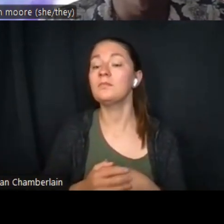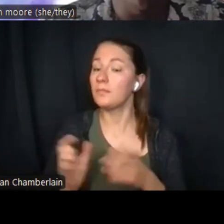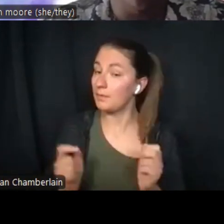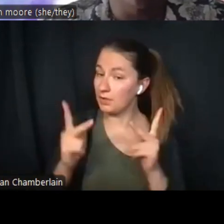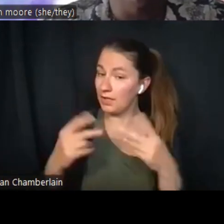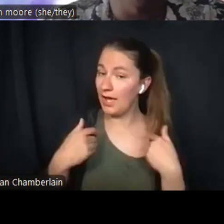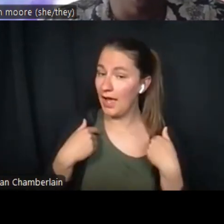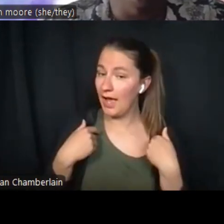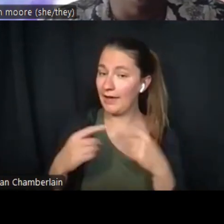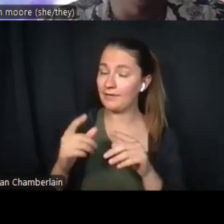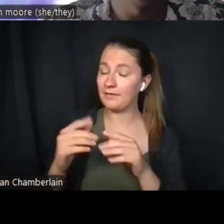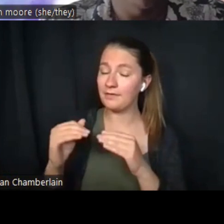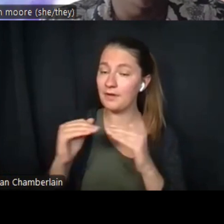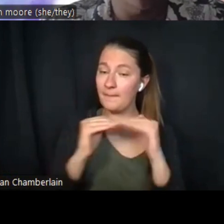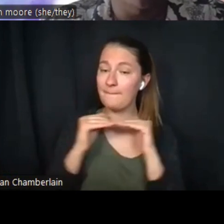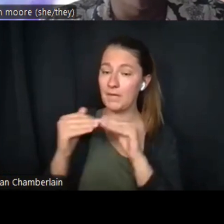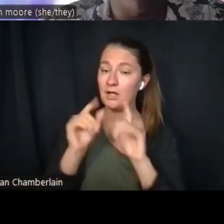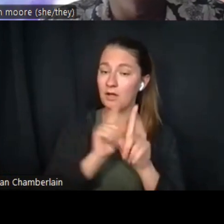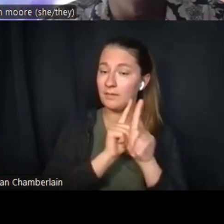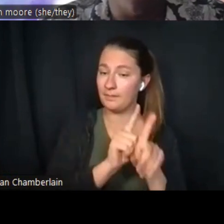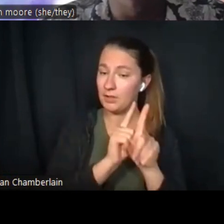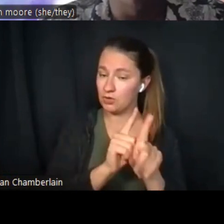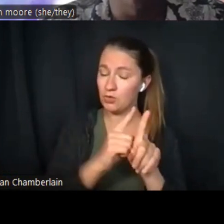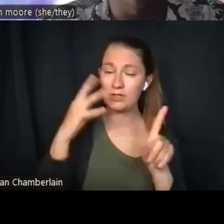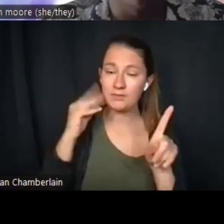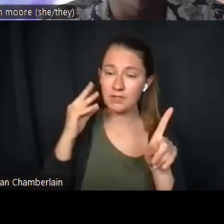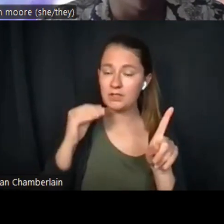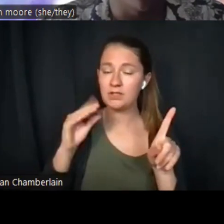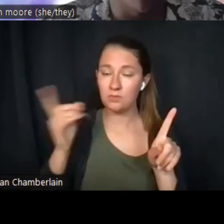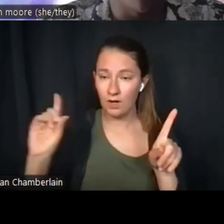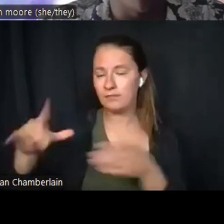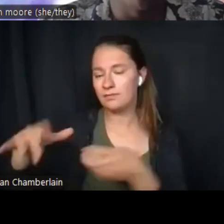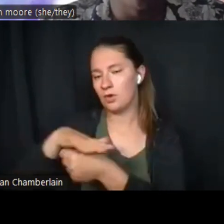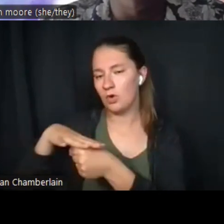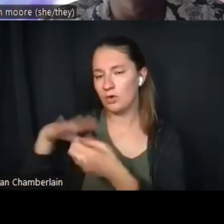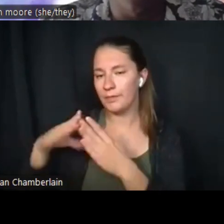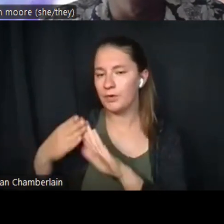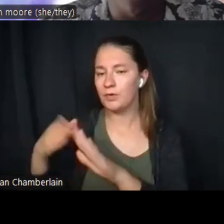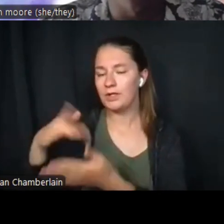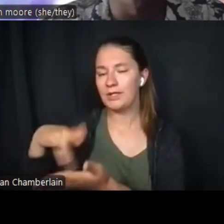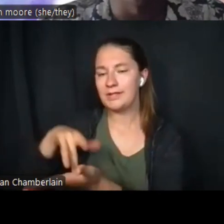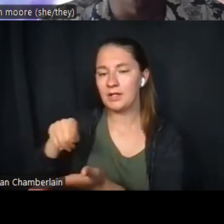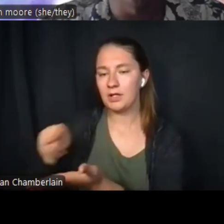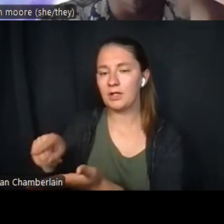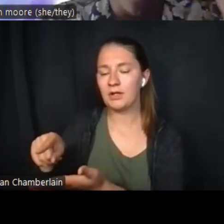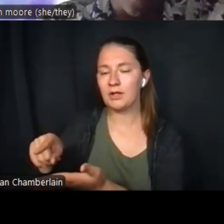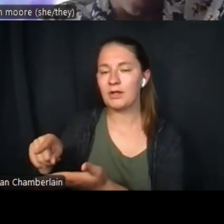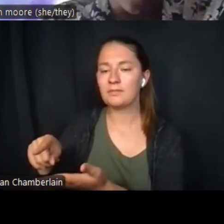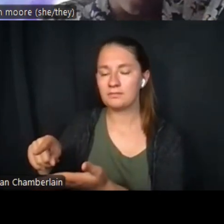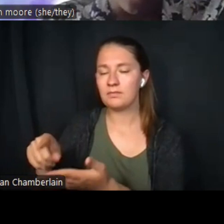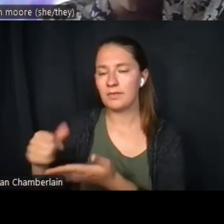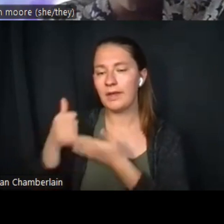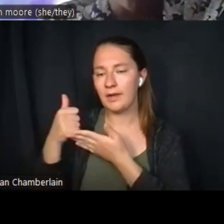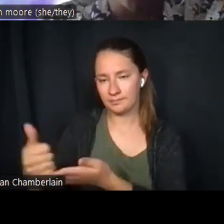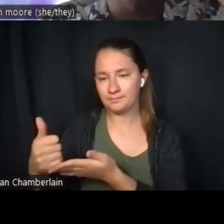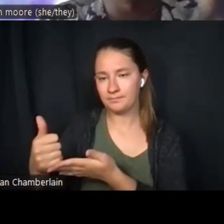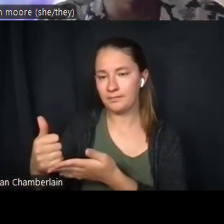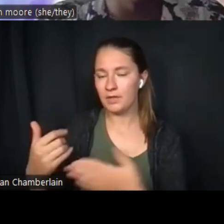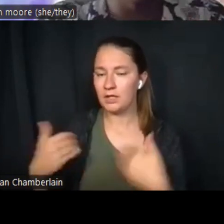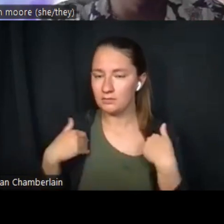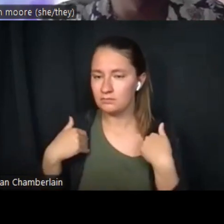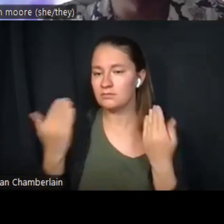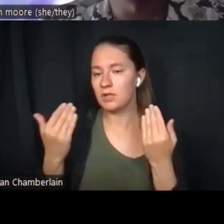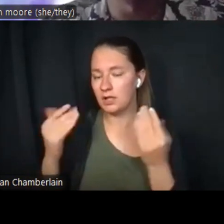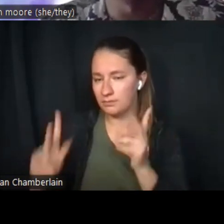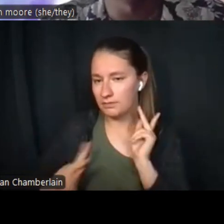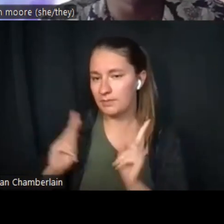mentor at a local community center that was serving, underprivileged youth who were